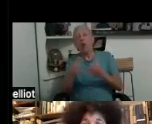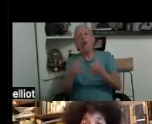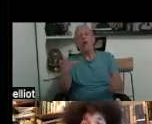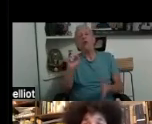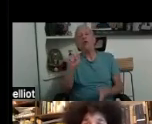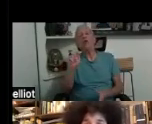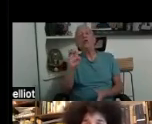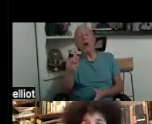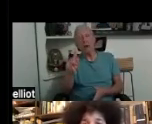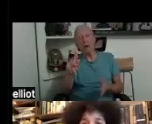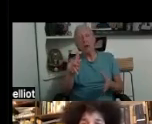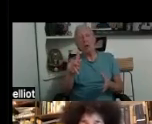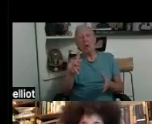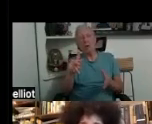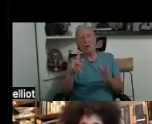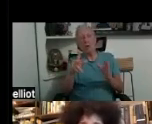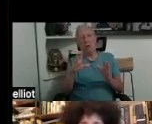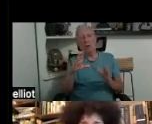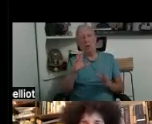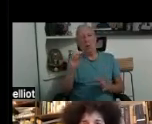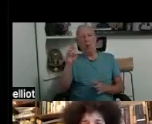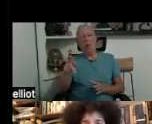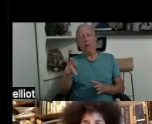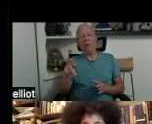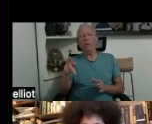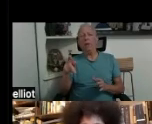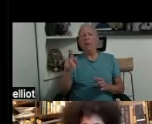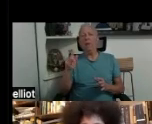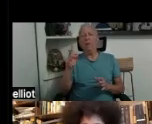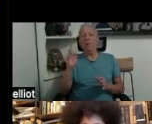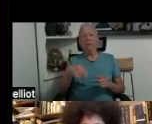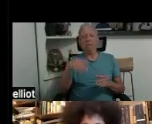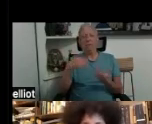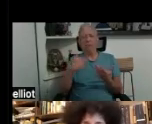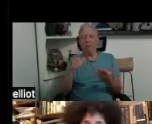with the cooperative ideals codified in the governing documents.